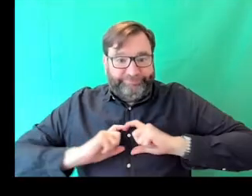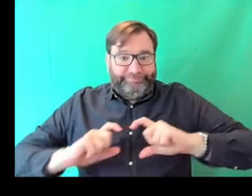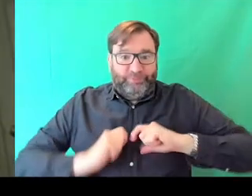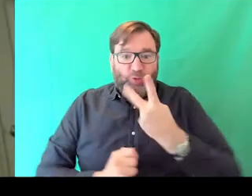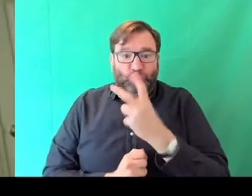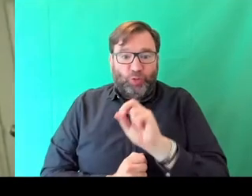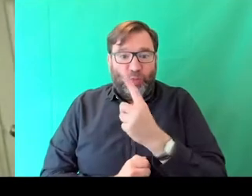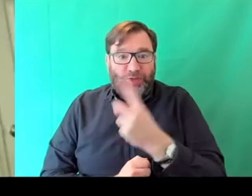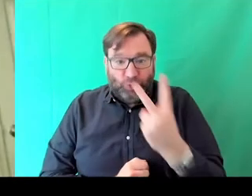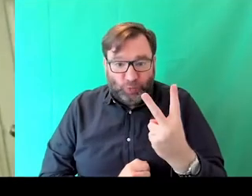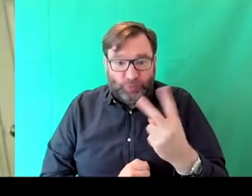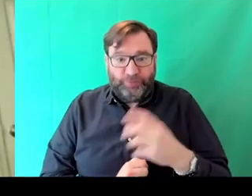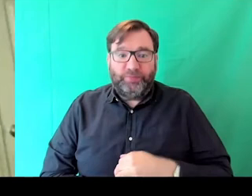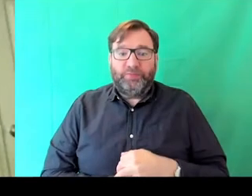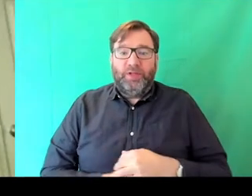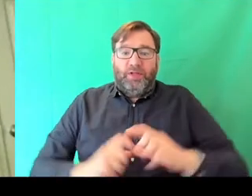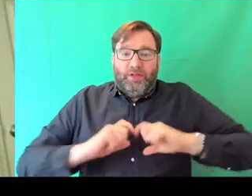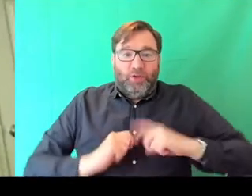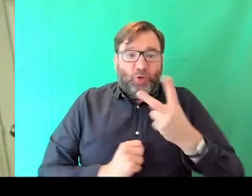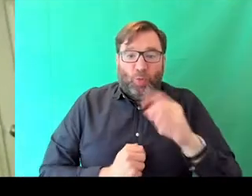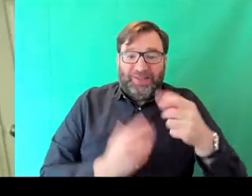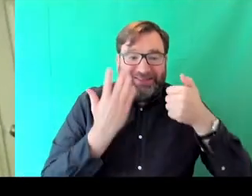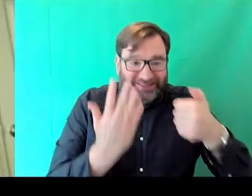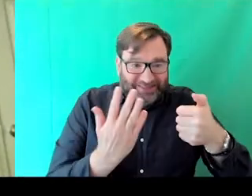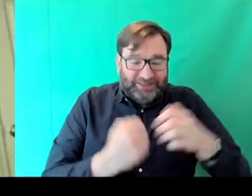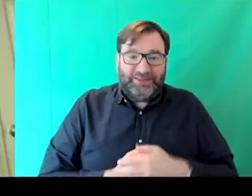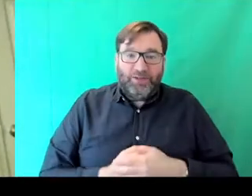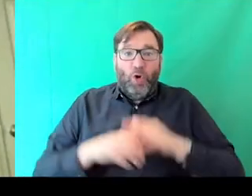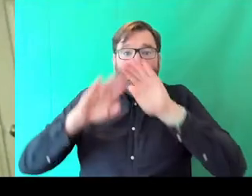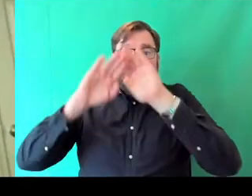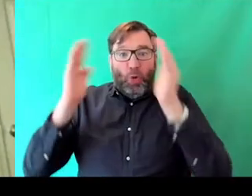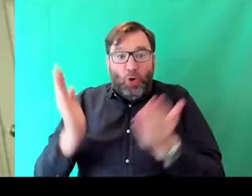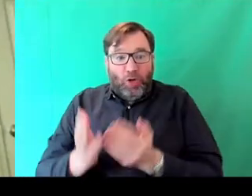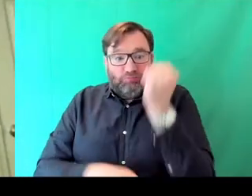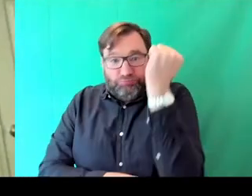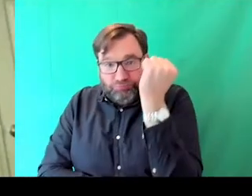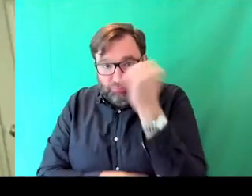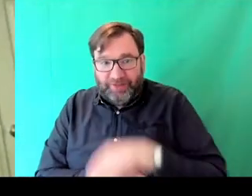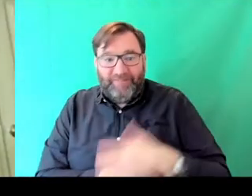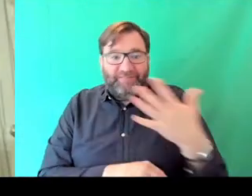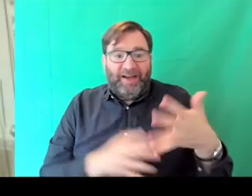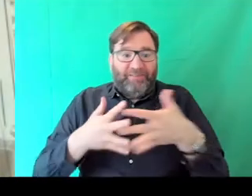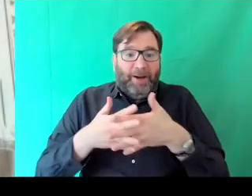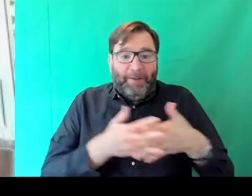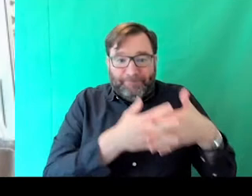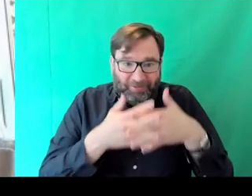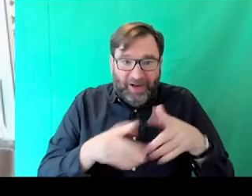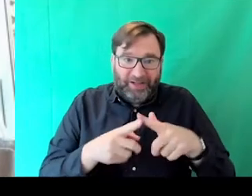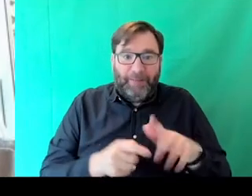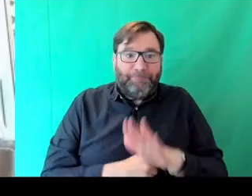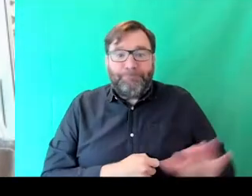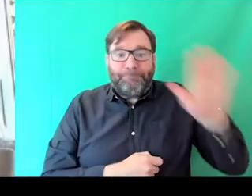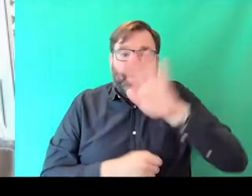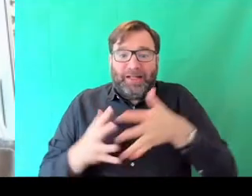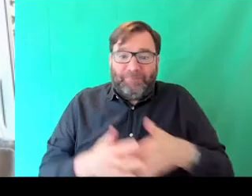is impacting the world of BP. So without further ado, let's jump into our questions. So this